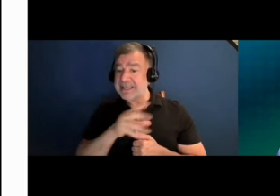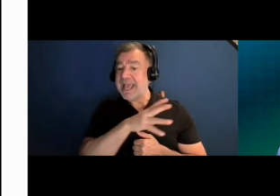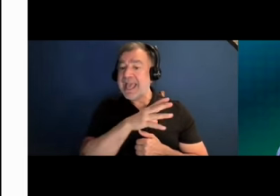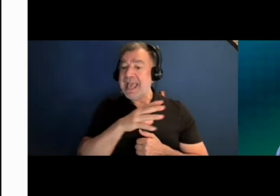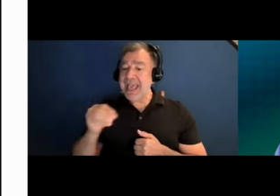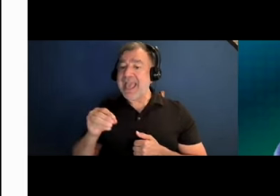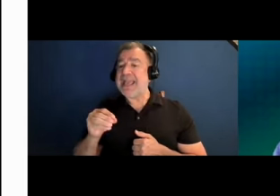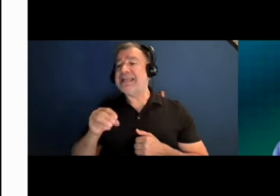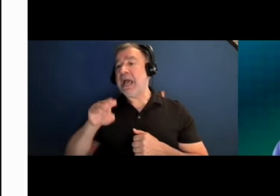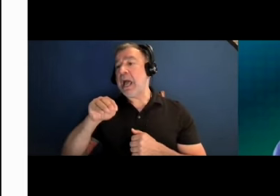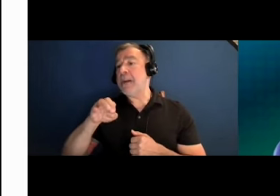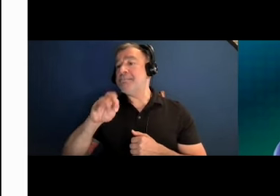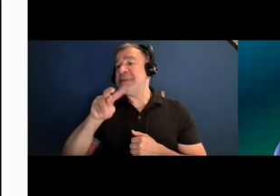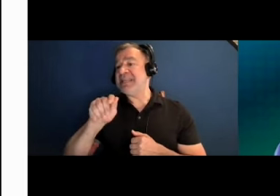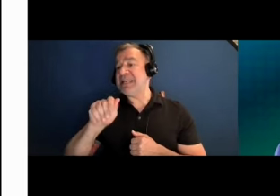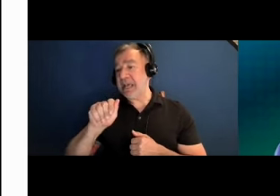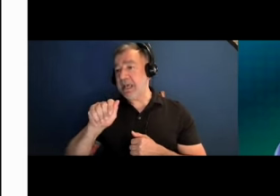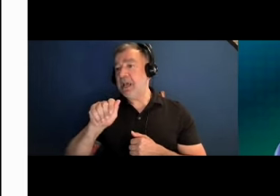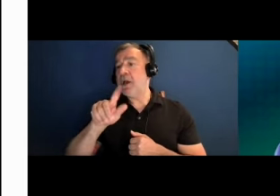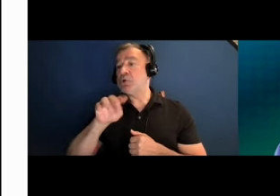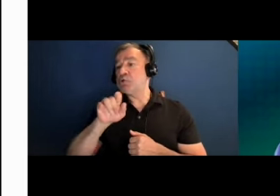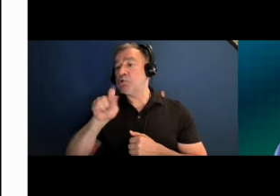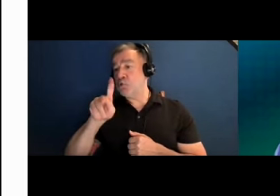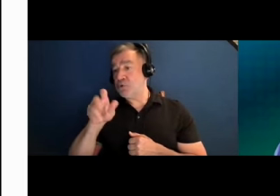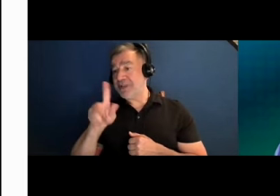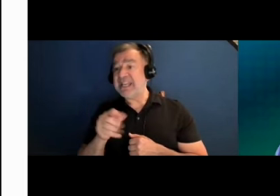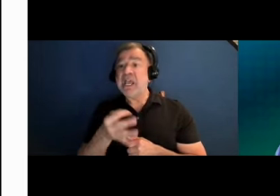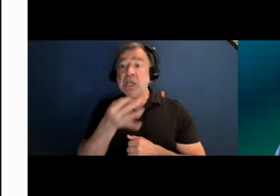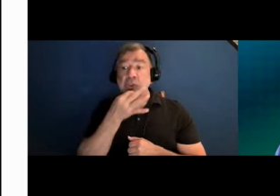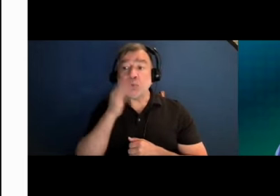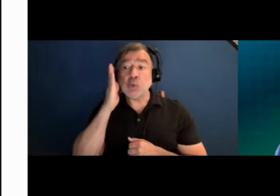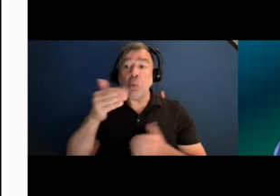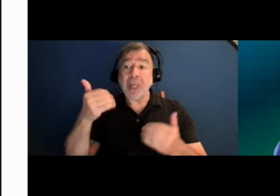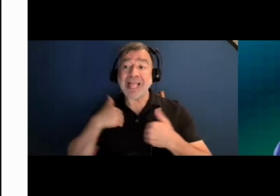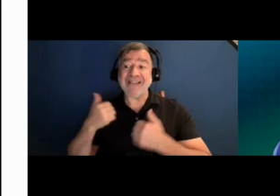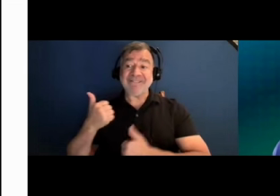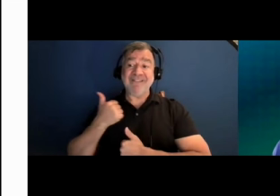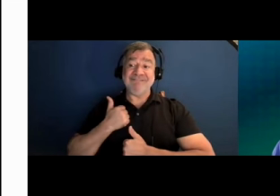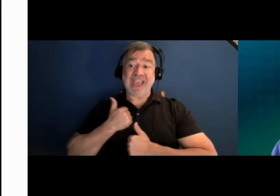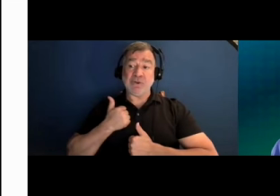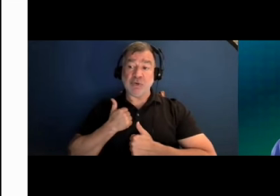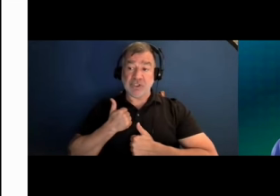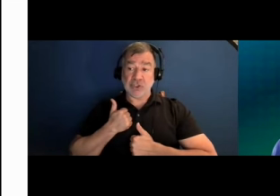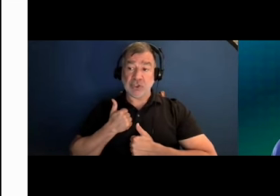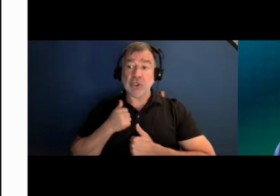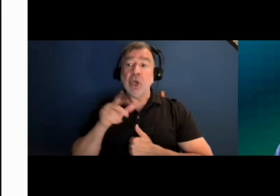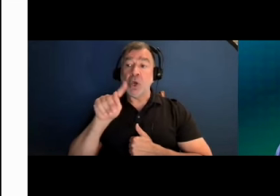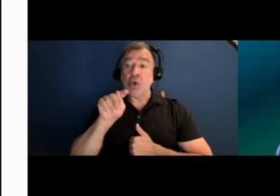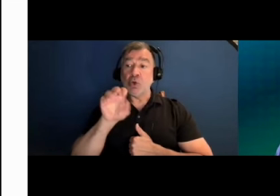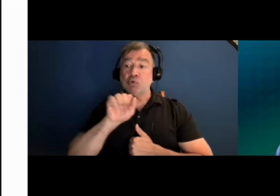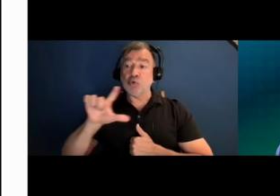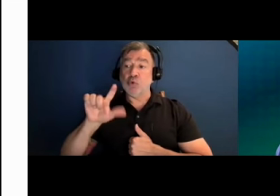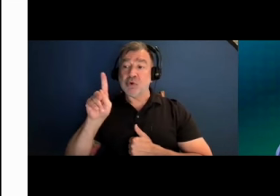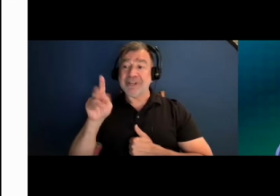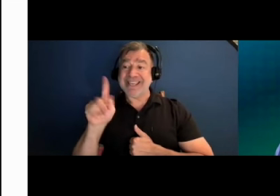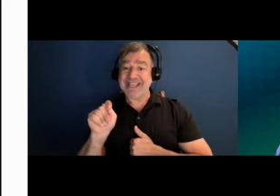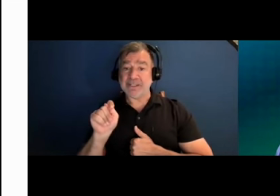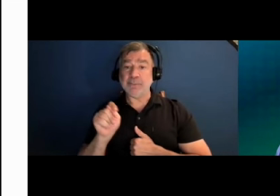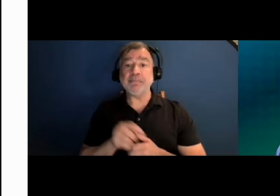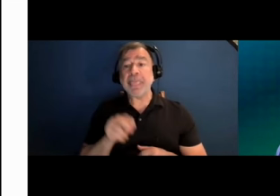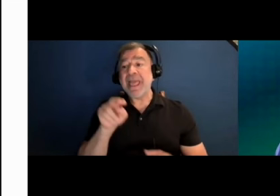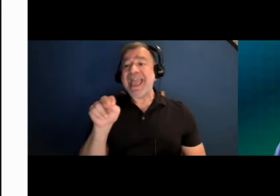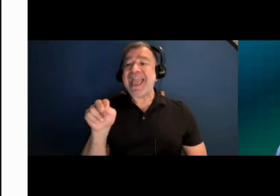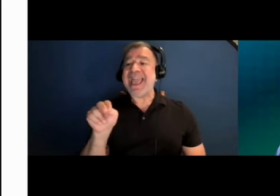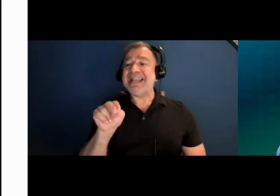2025, we will also be publishing a veterans toolkit. NDI, the National Disability